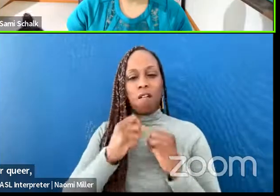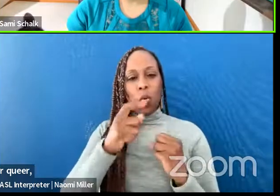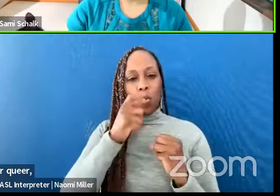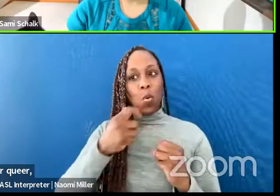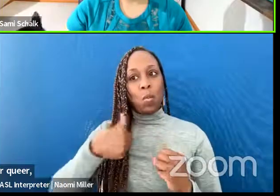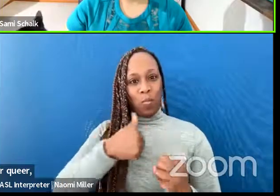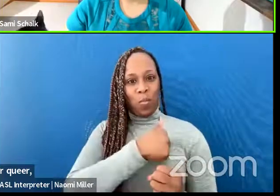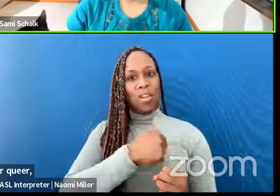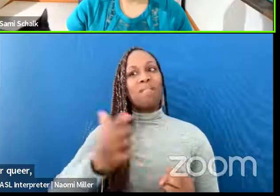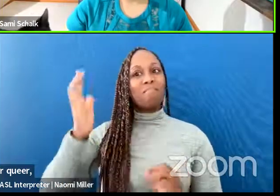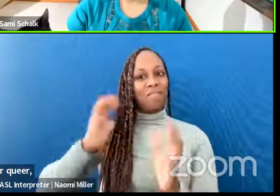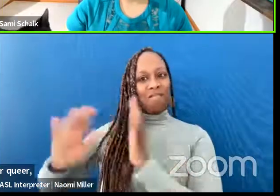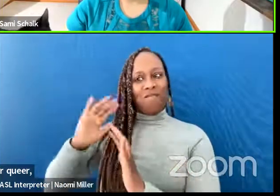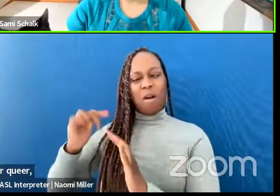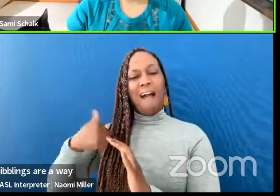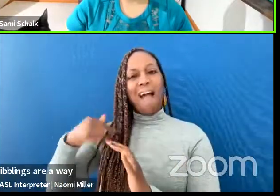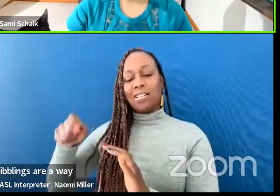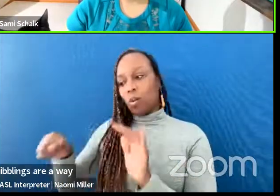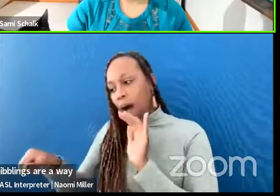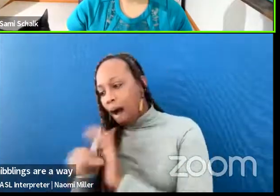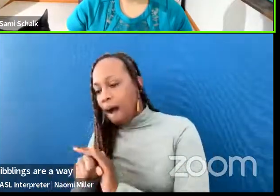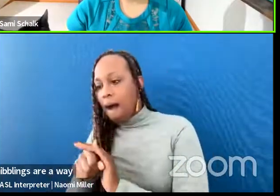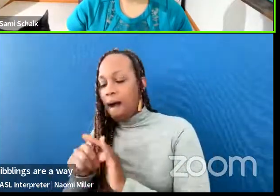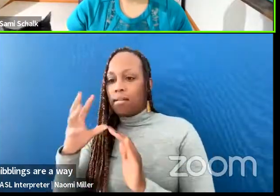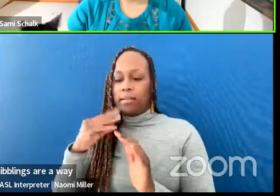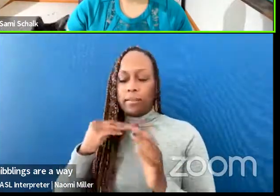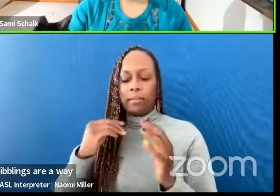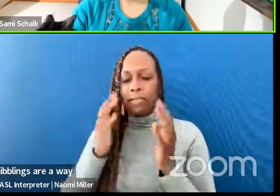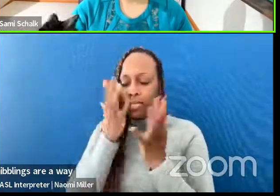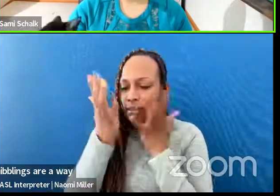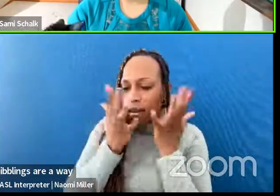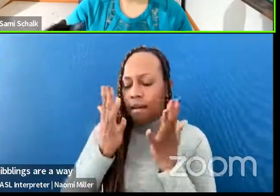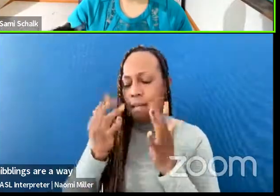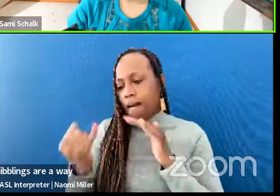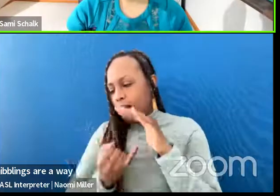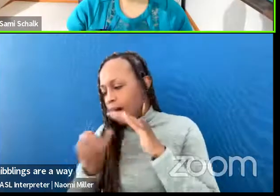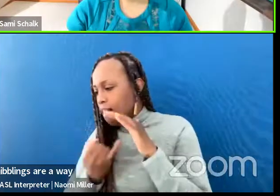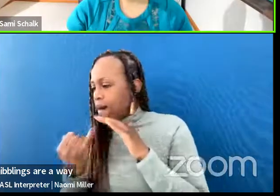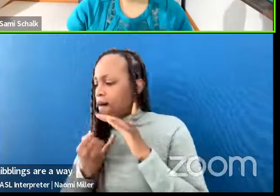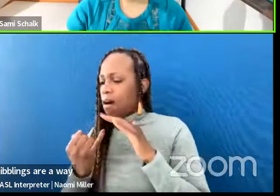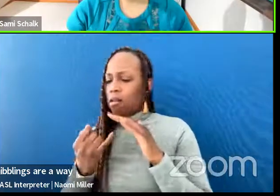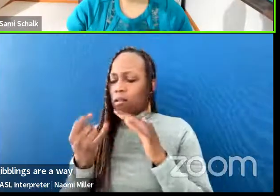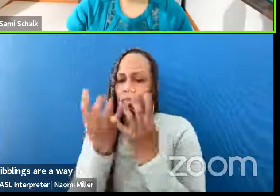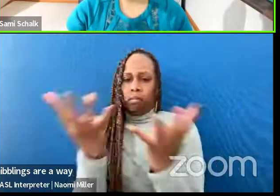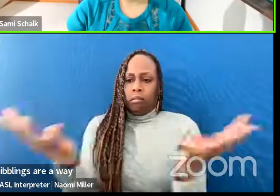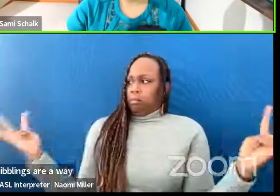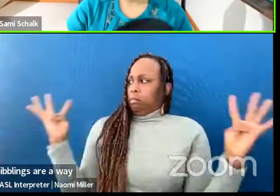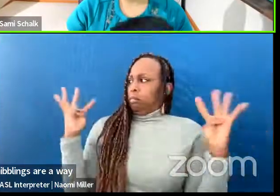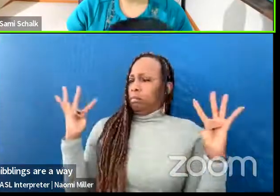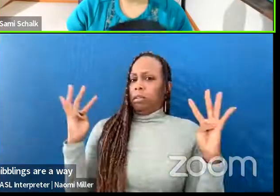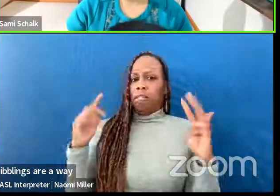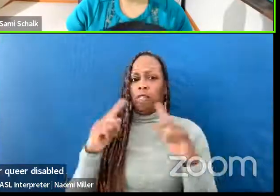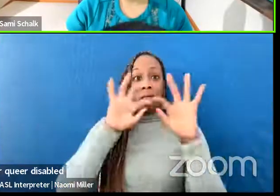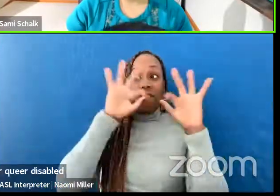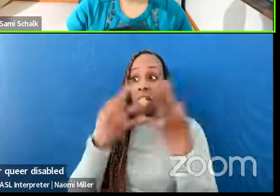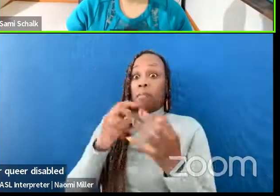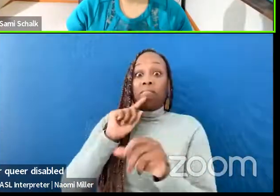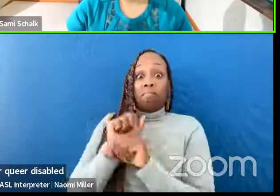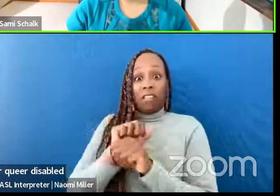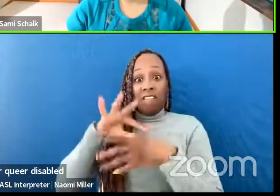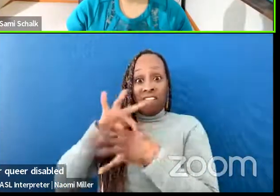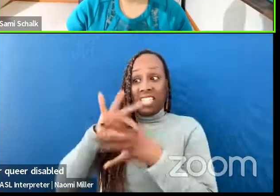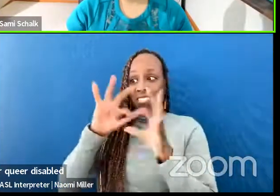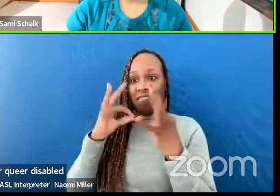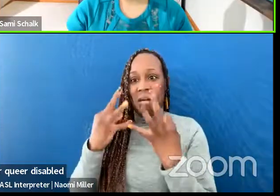had to hide, who experienced so much shame and isolation, surrounded by biological family, but